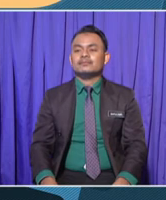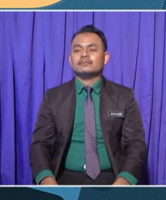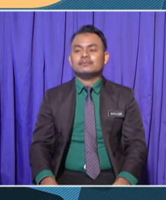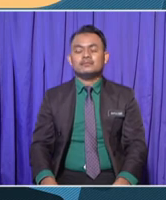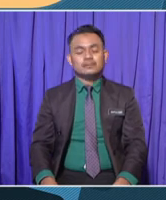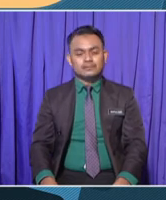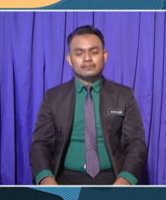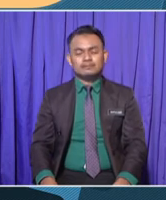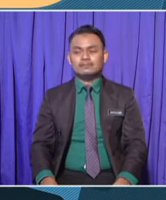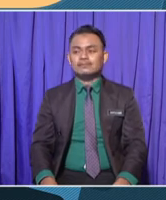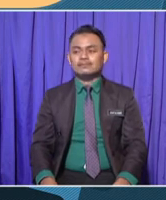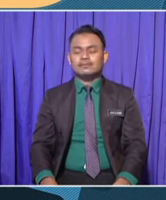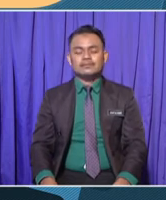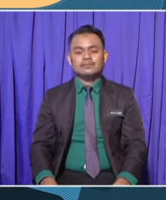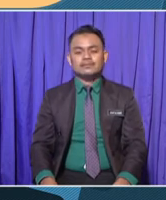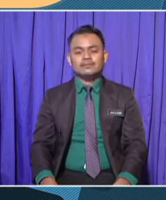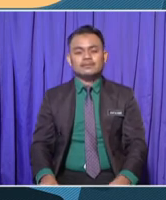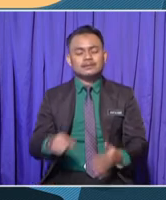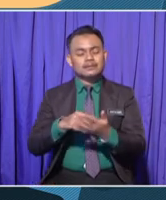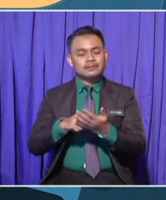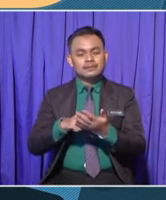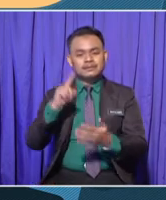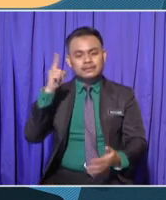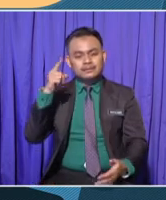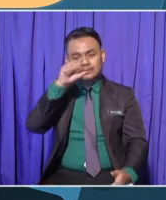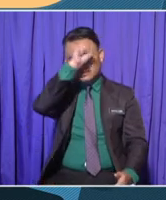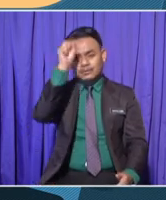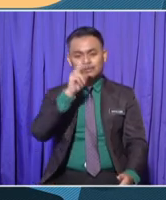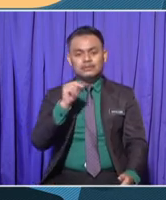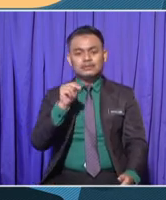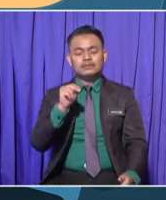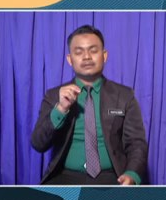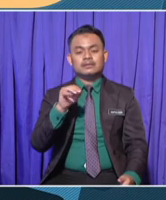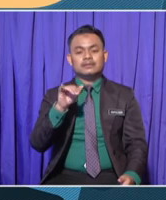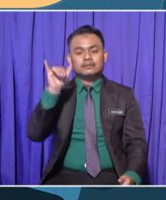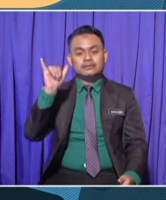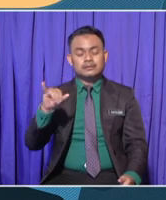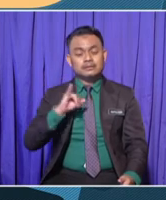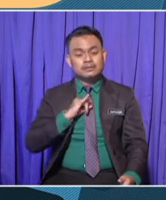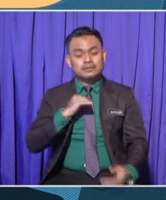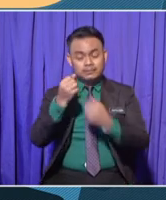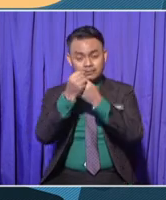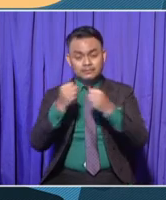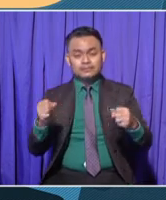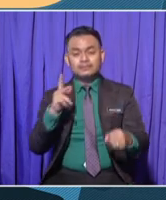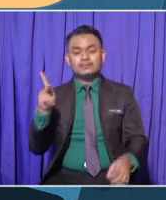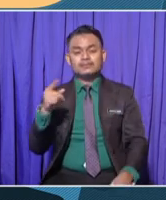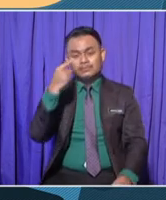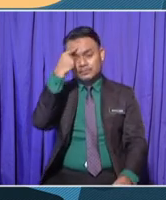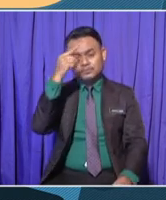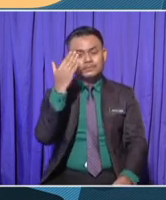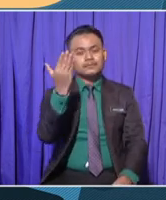Alright, these are the only questions that I have prepared for you.